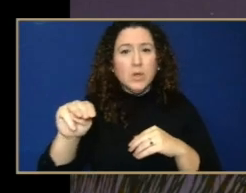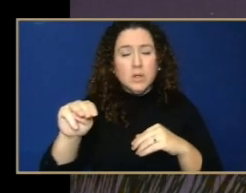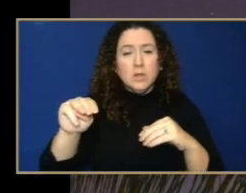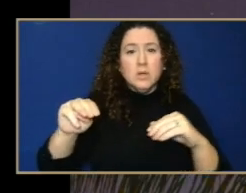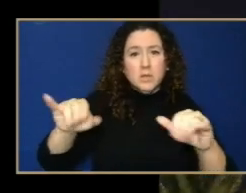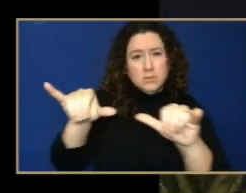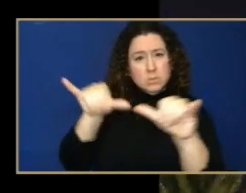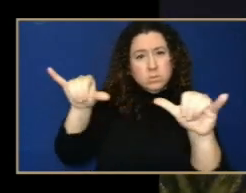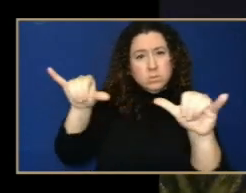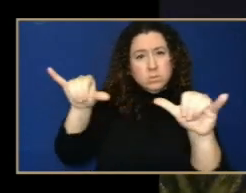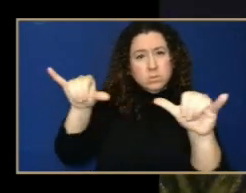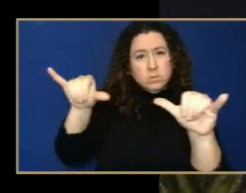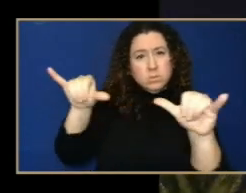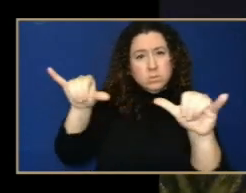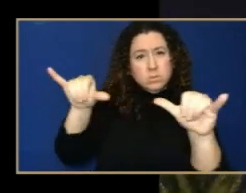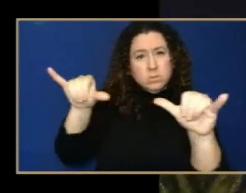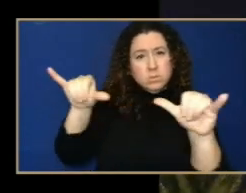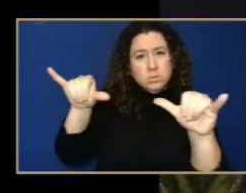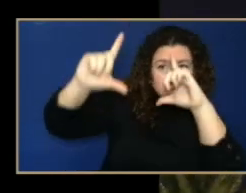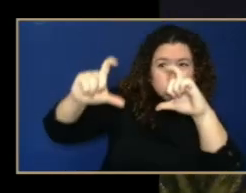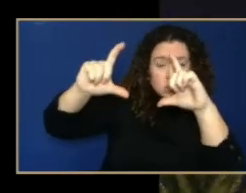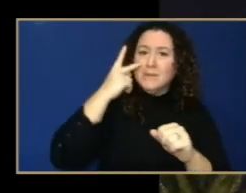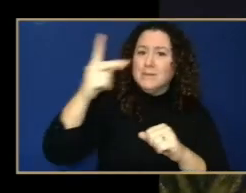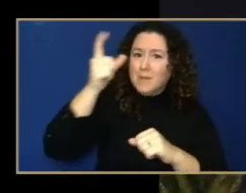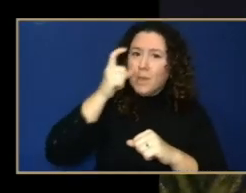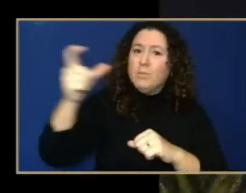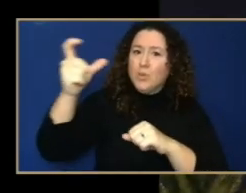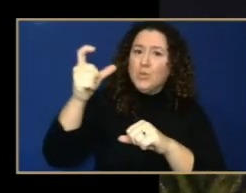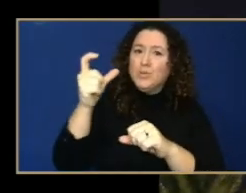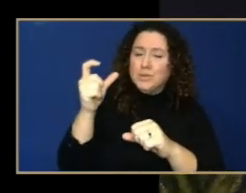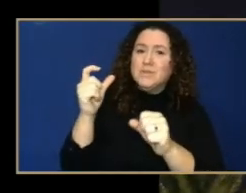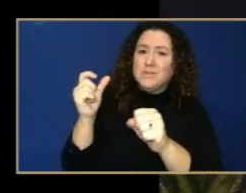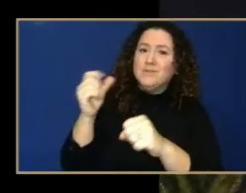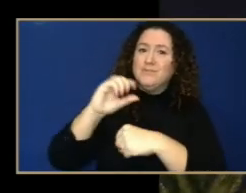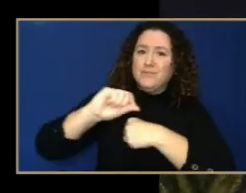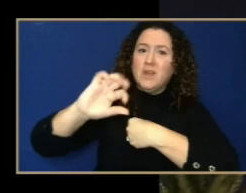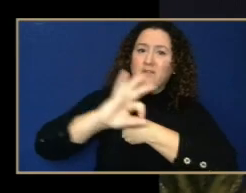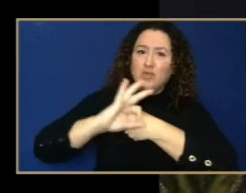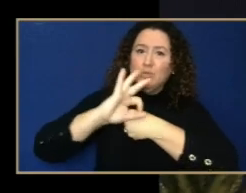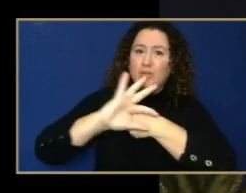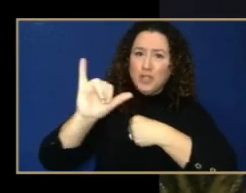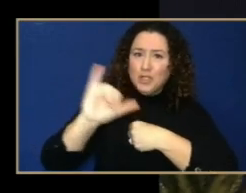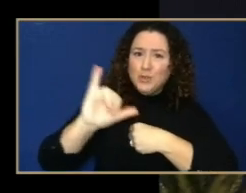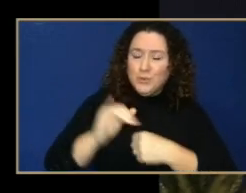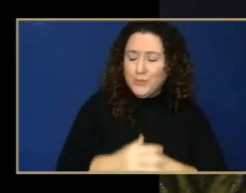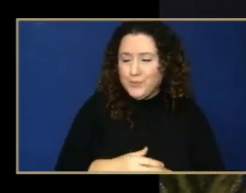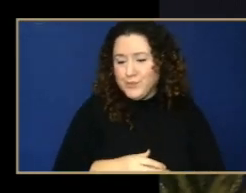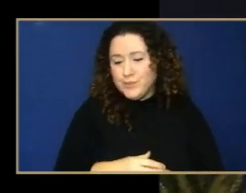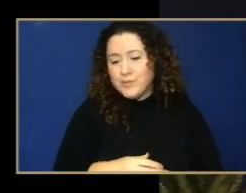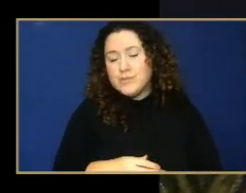Jupiter itself as well. We have some other photo tips that we've put together. There's a website that you can go to. It's at